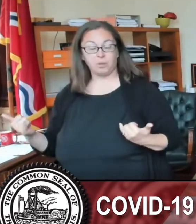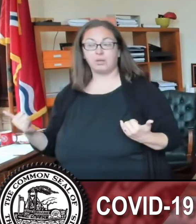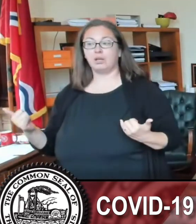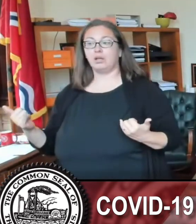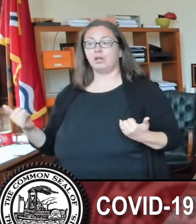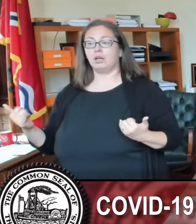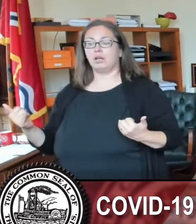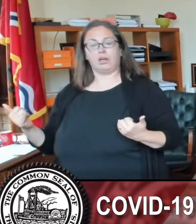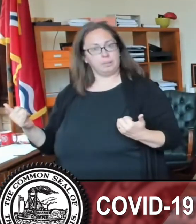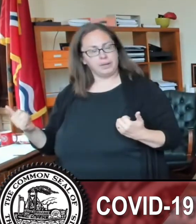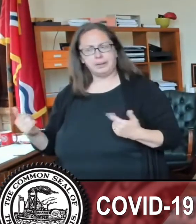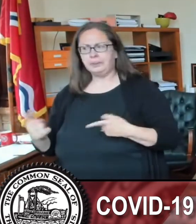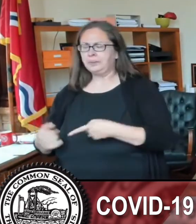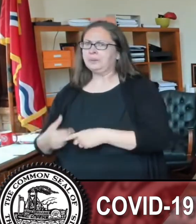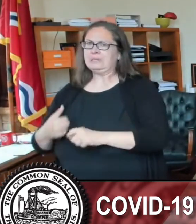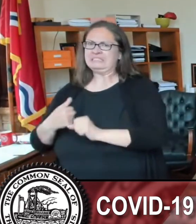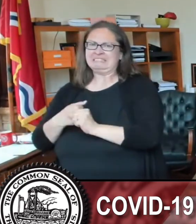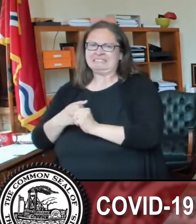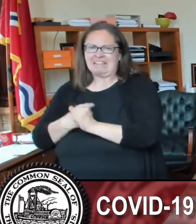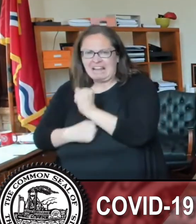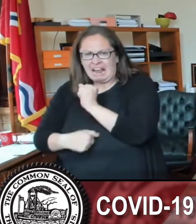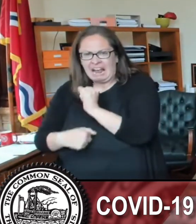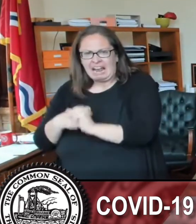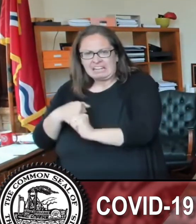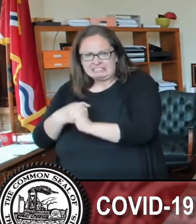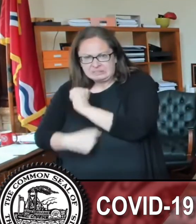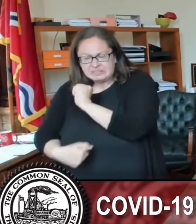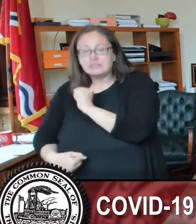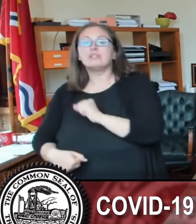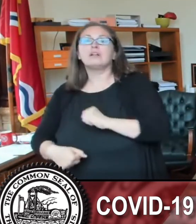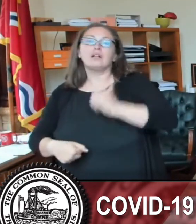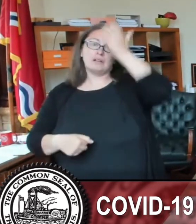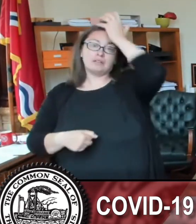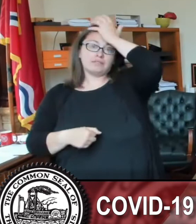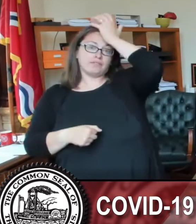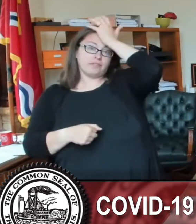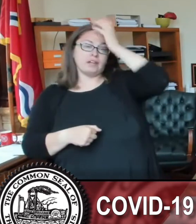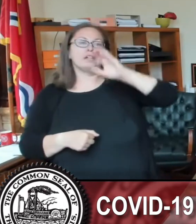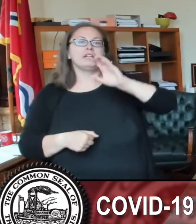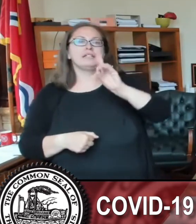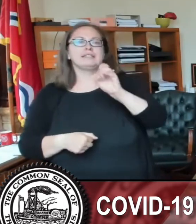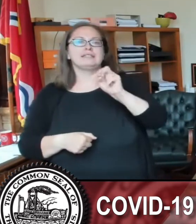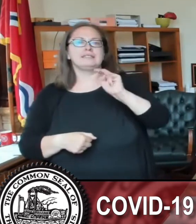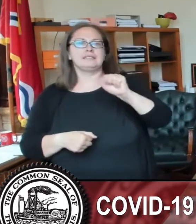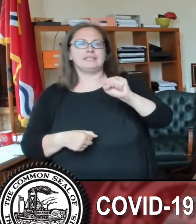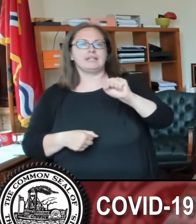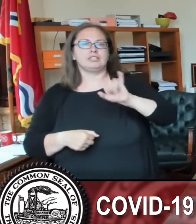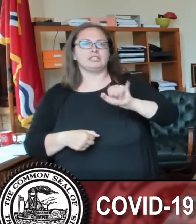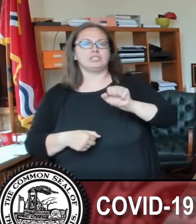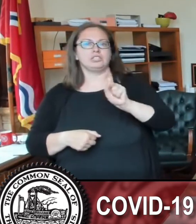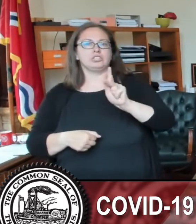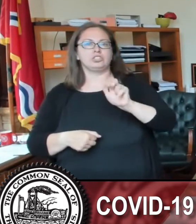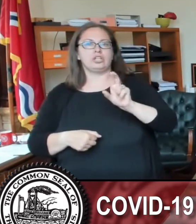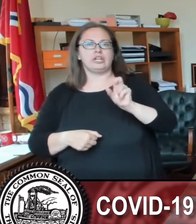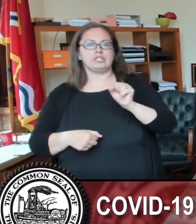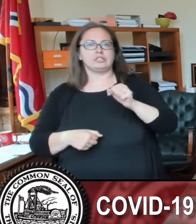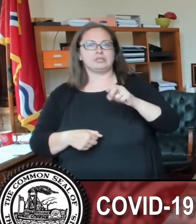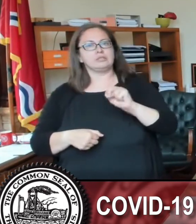but they're also extremely dangerous. Our fire chief, Dennis Jankerson, talked about this,